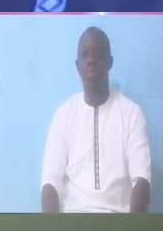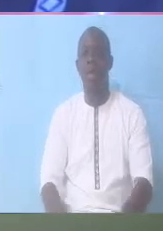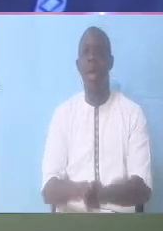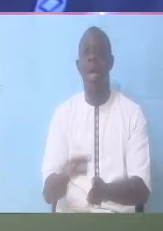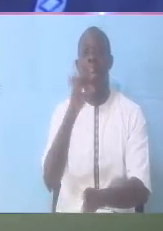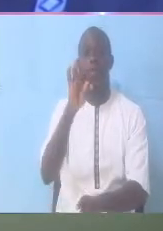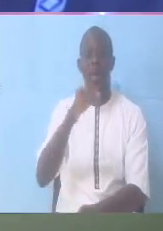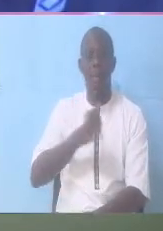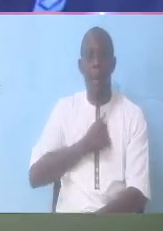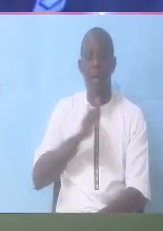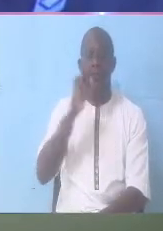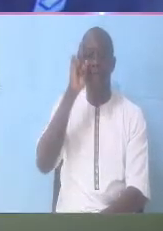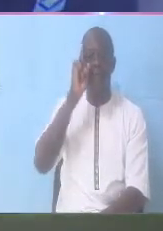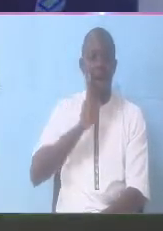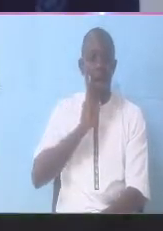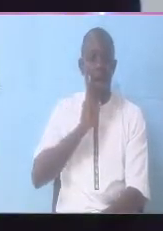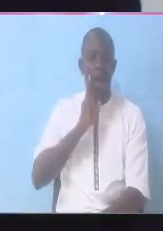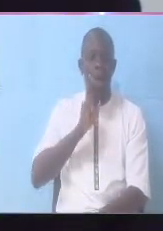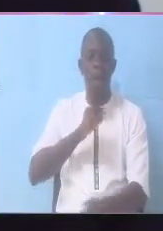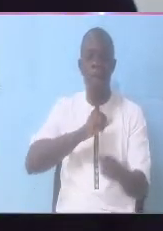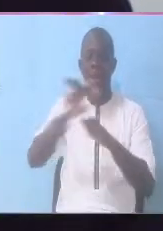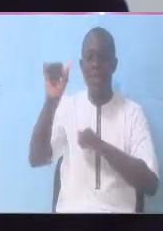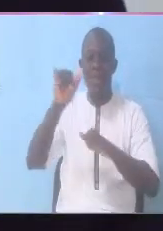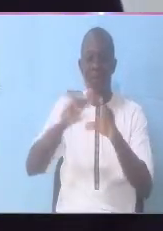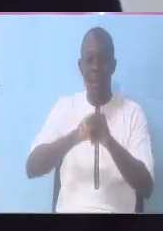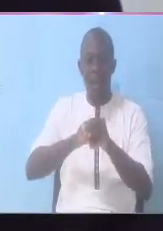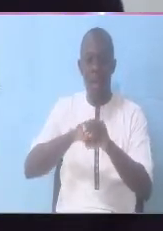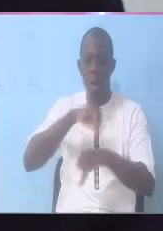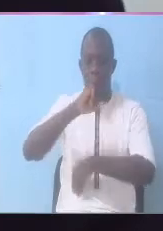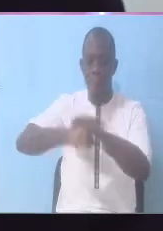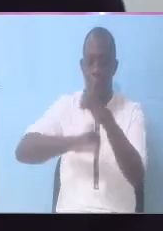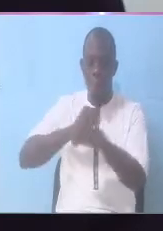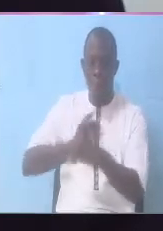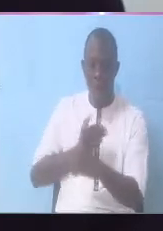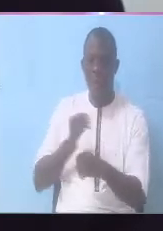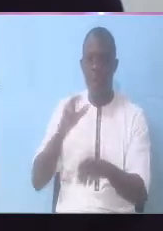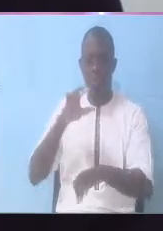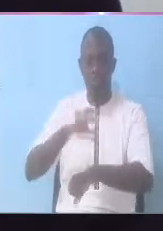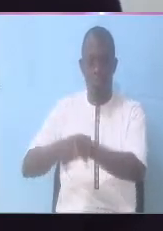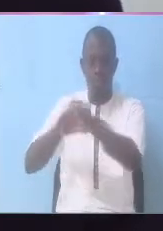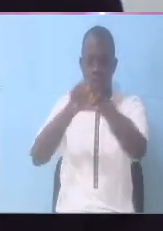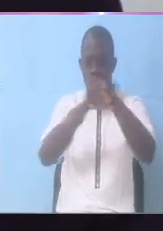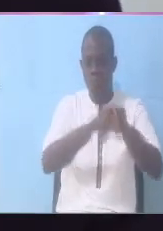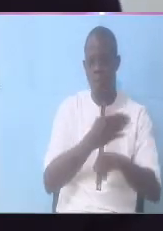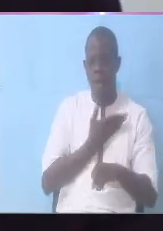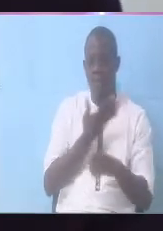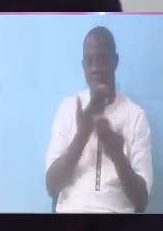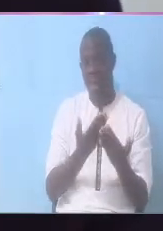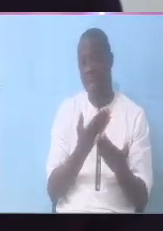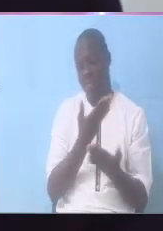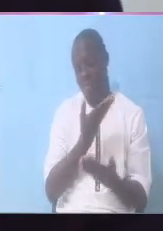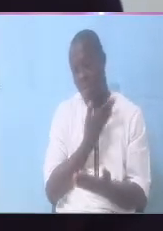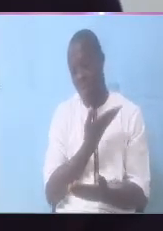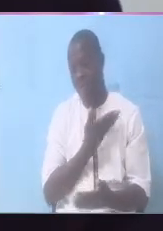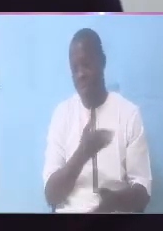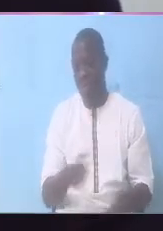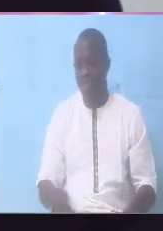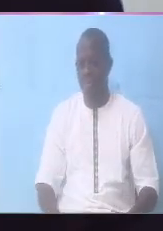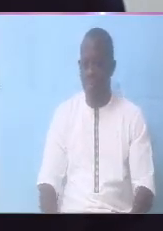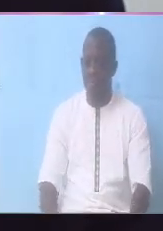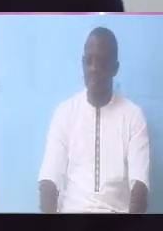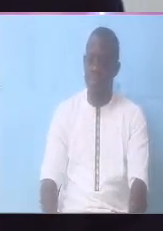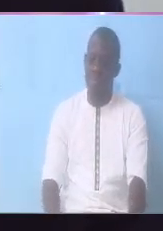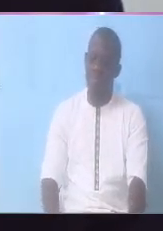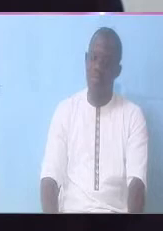wife was also his elate, but the wife was also picked up. Hanim Fama Terima Alamuso Uyo Fama